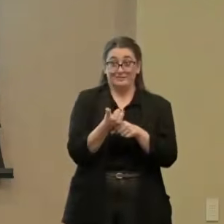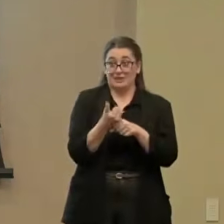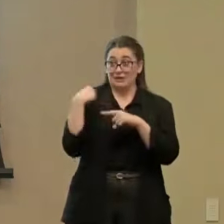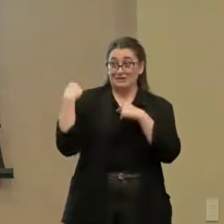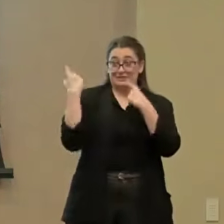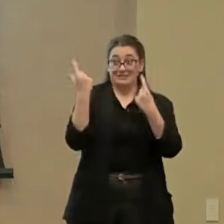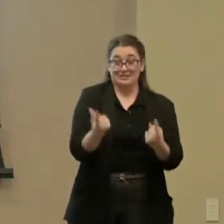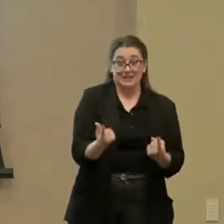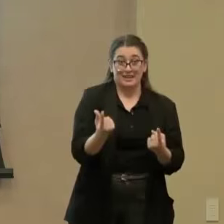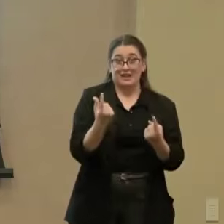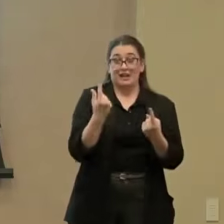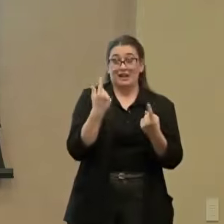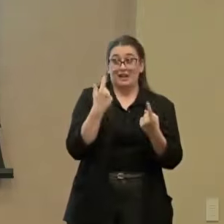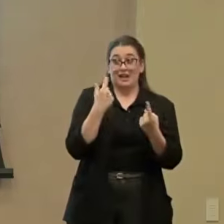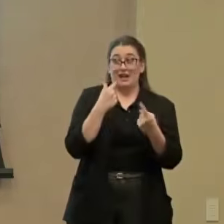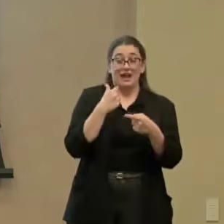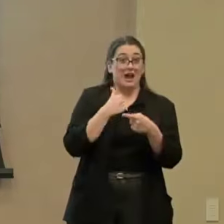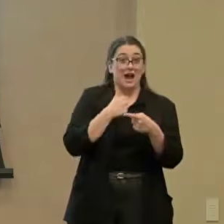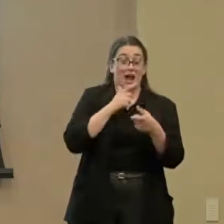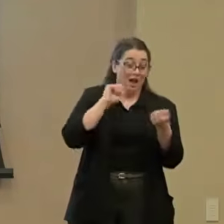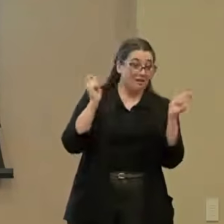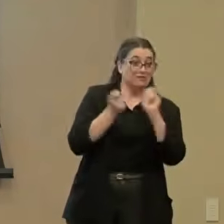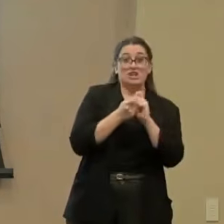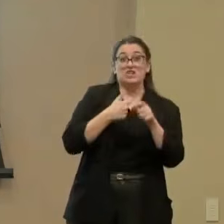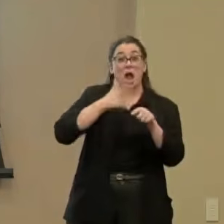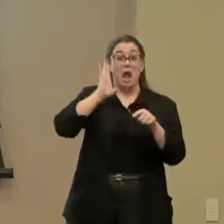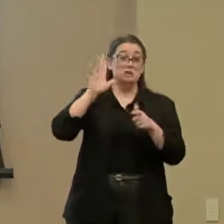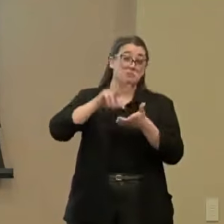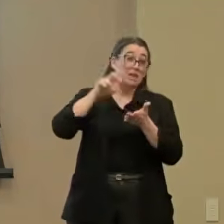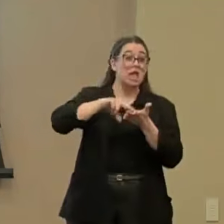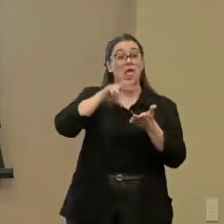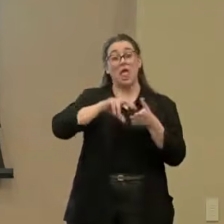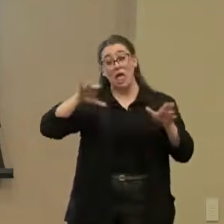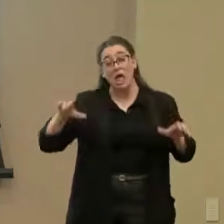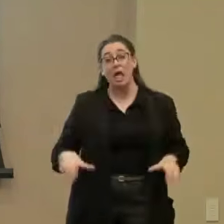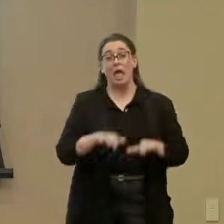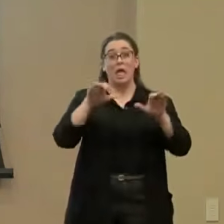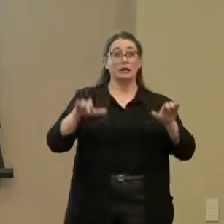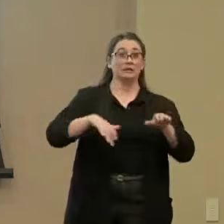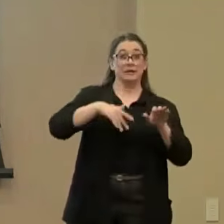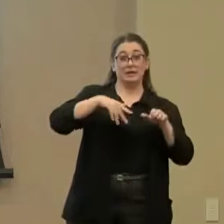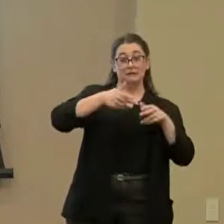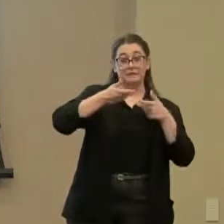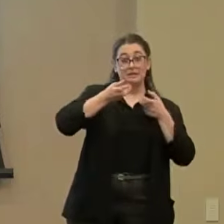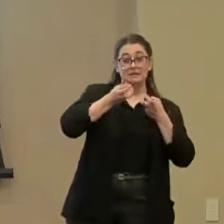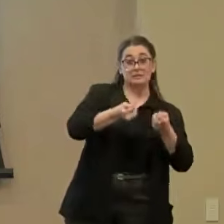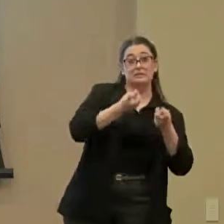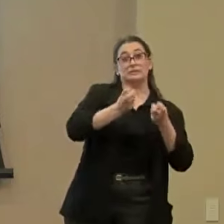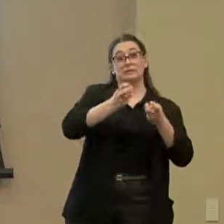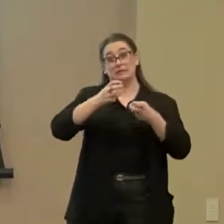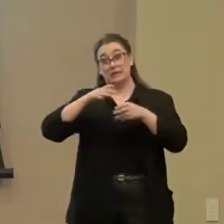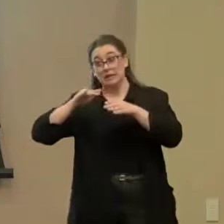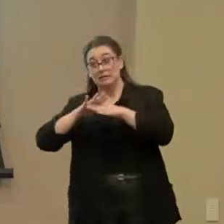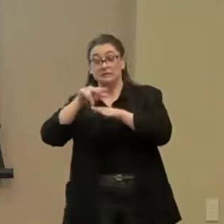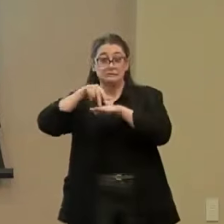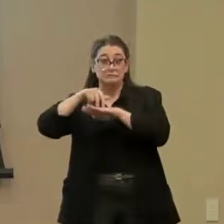from a hyperactive mom who would go surfing with them, skiing, travel every 3 months, be present at